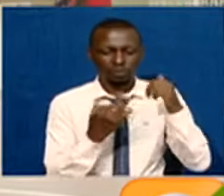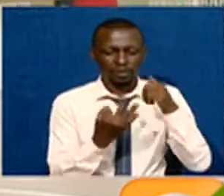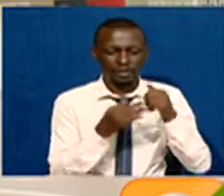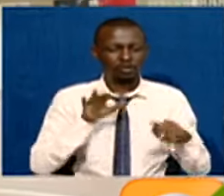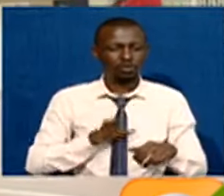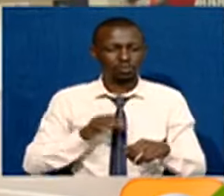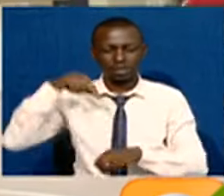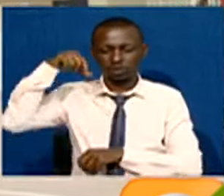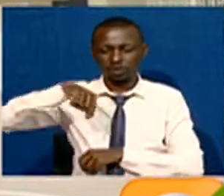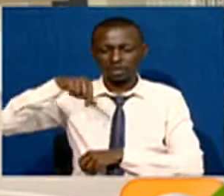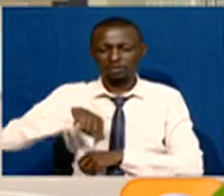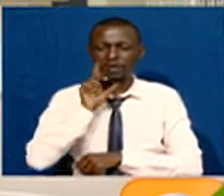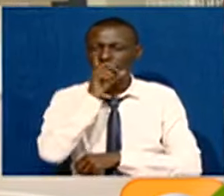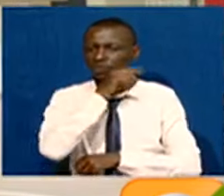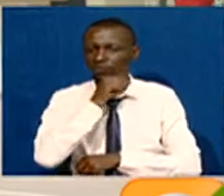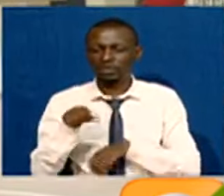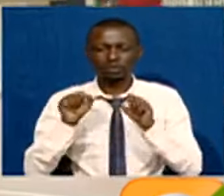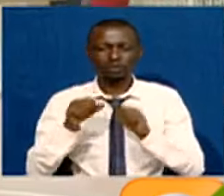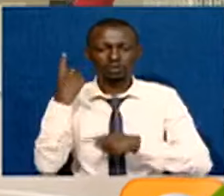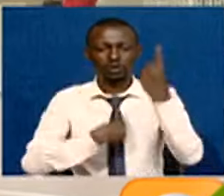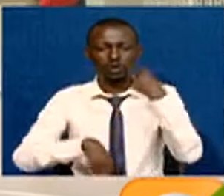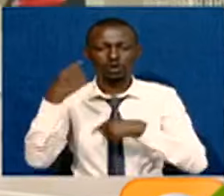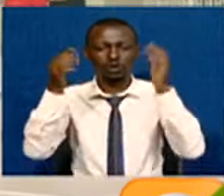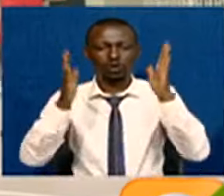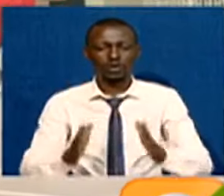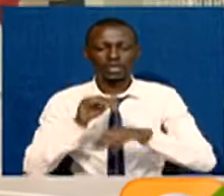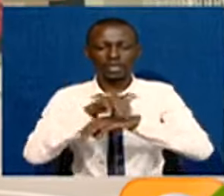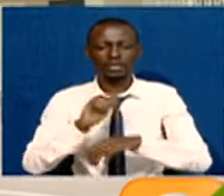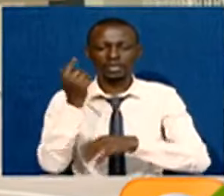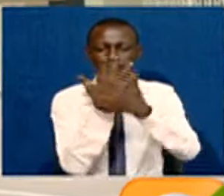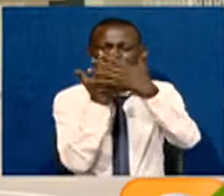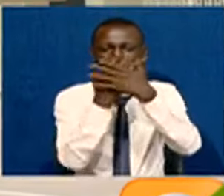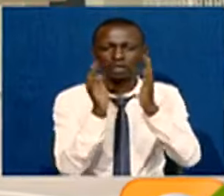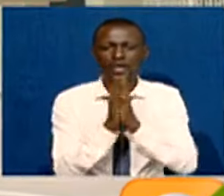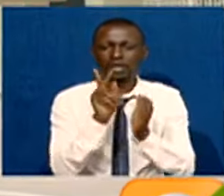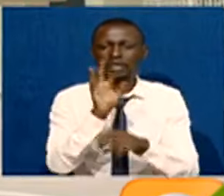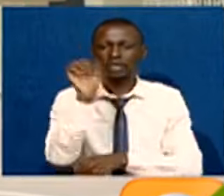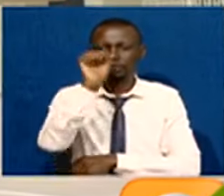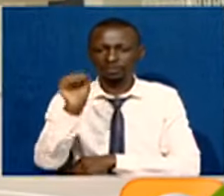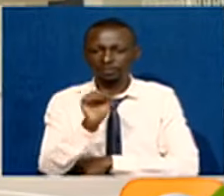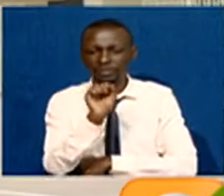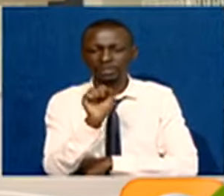have qualified for playoffs to decide the league winners. Kenya Prisons and Kenya Forest Services finished